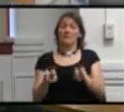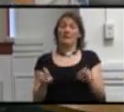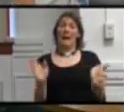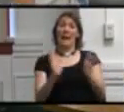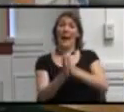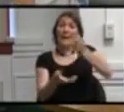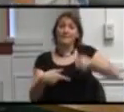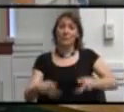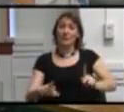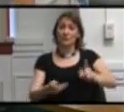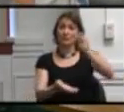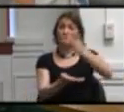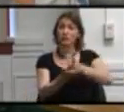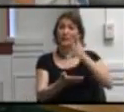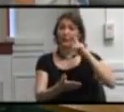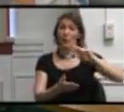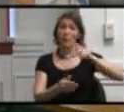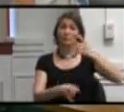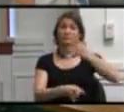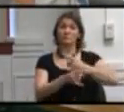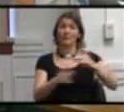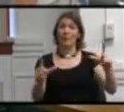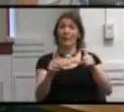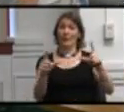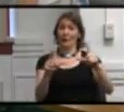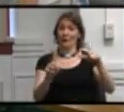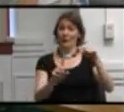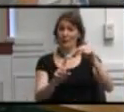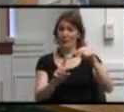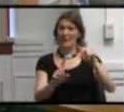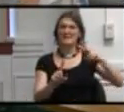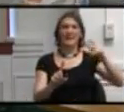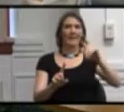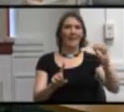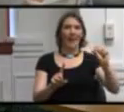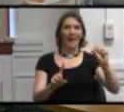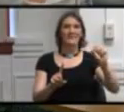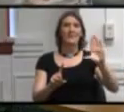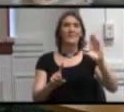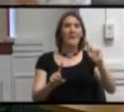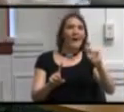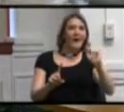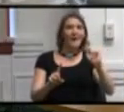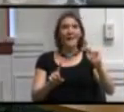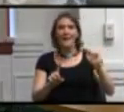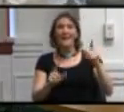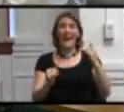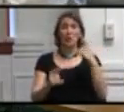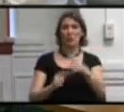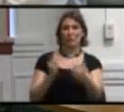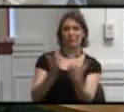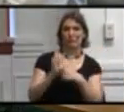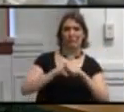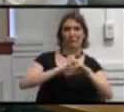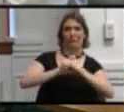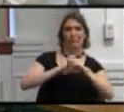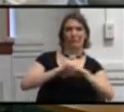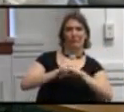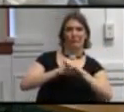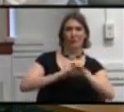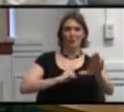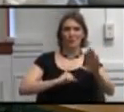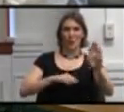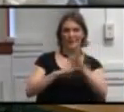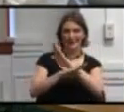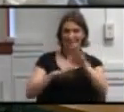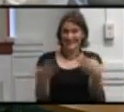your second-class liquor license application, but it's a little bit of free press time, even though you're not open yet. So why don't you